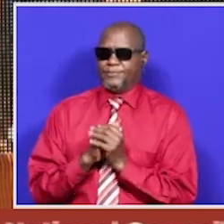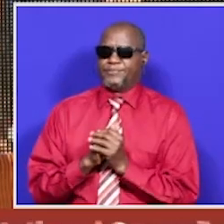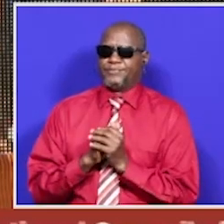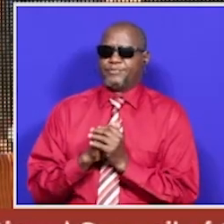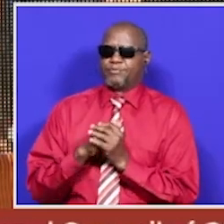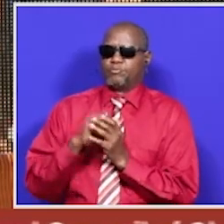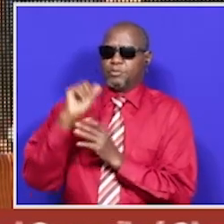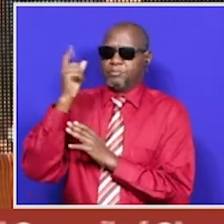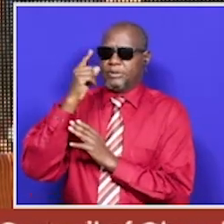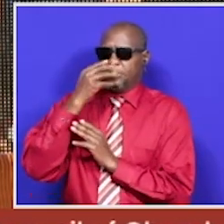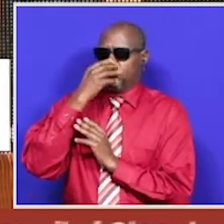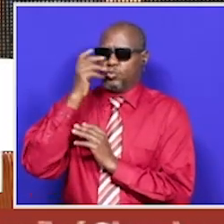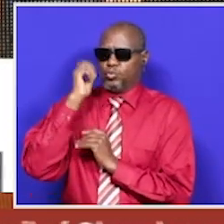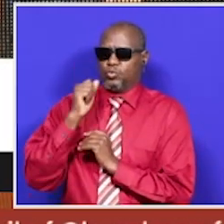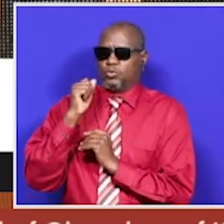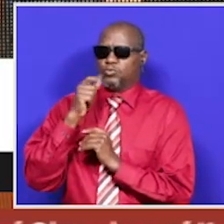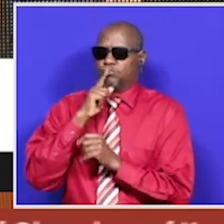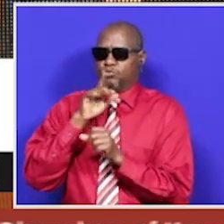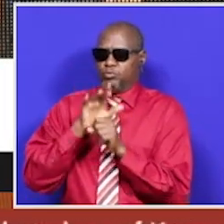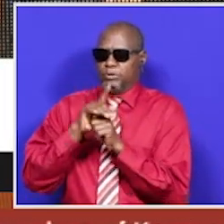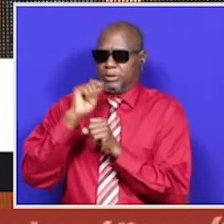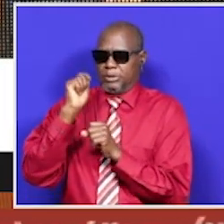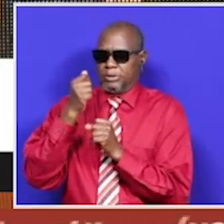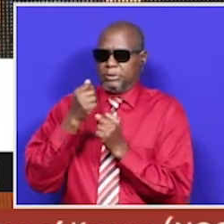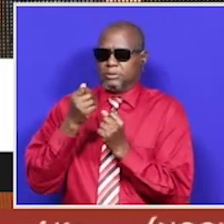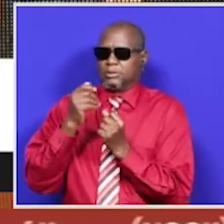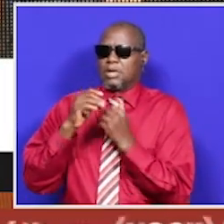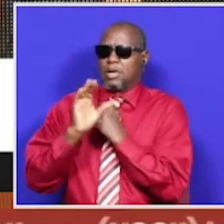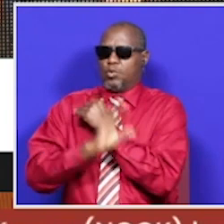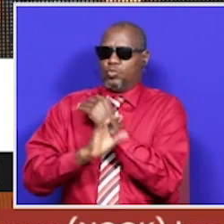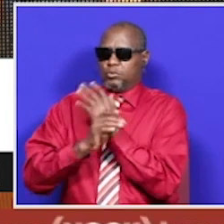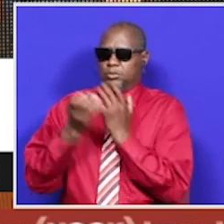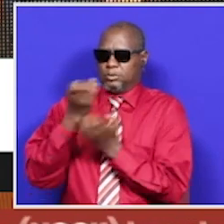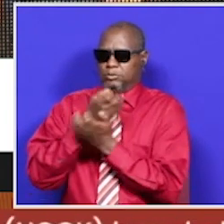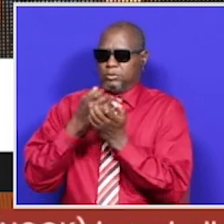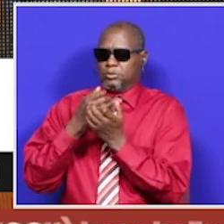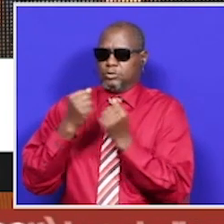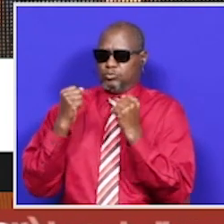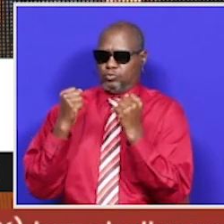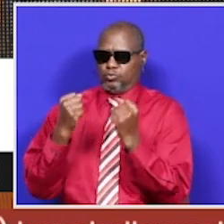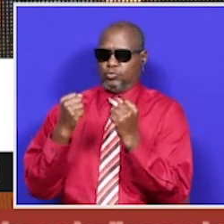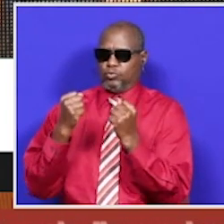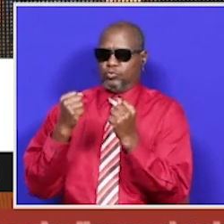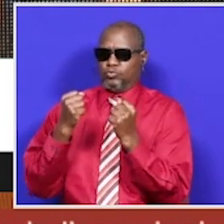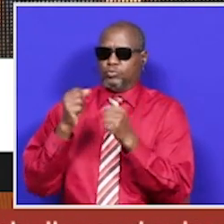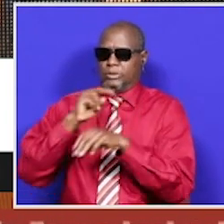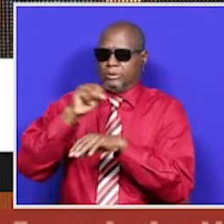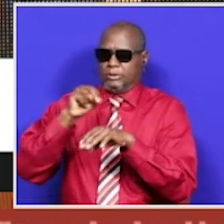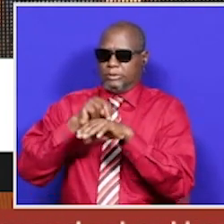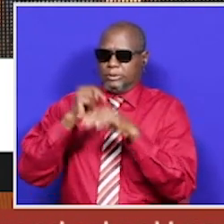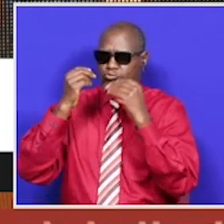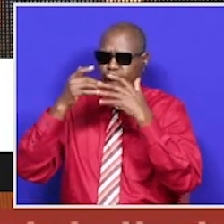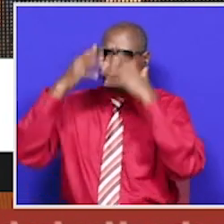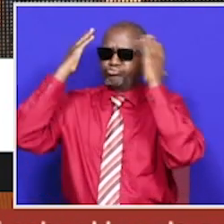President William Ruto has assured Kenyans of the country's economic stability and pledged to ensure that the nation would not be overwhelmed by